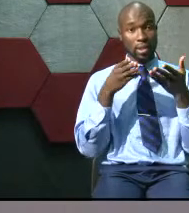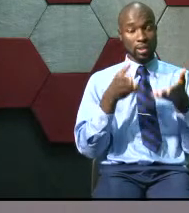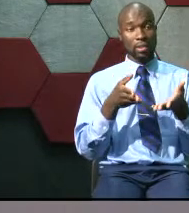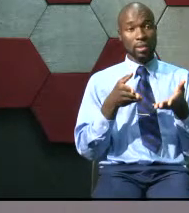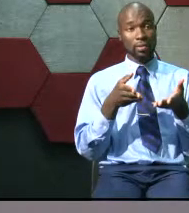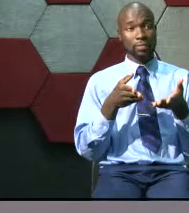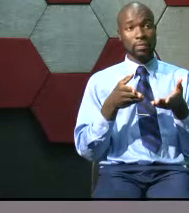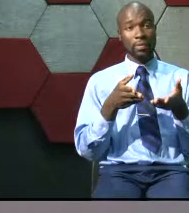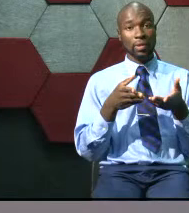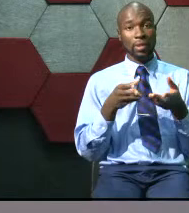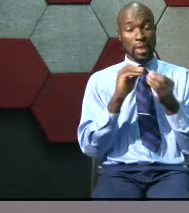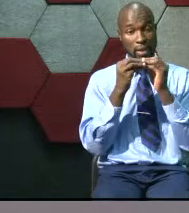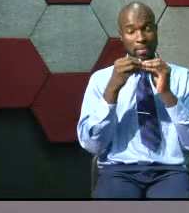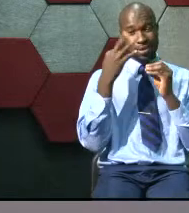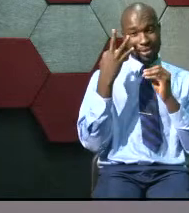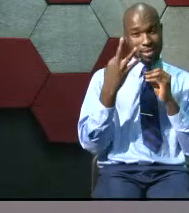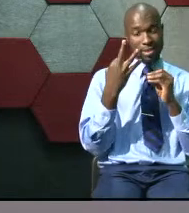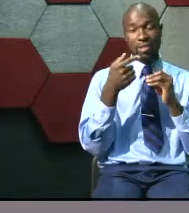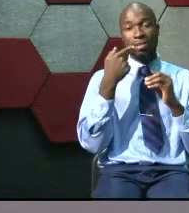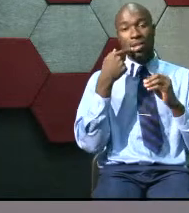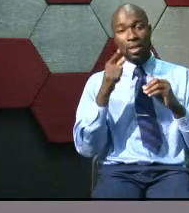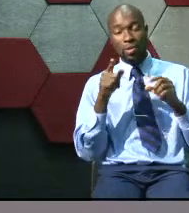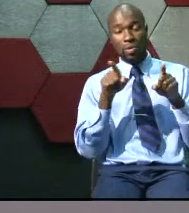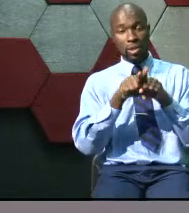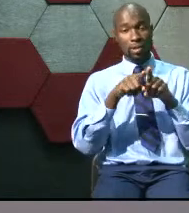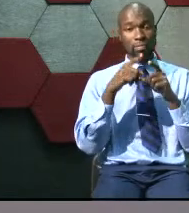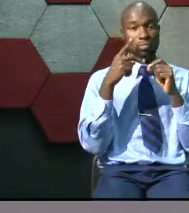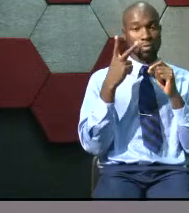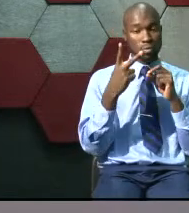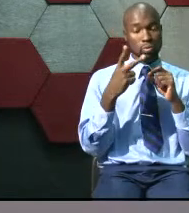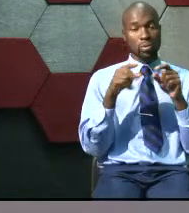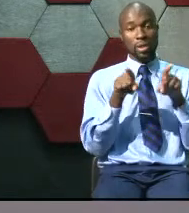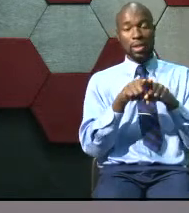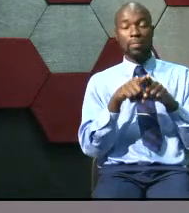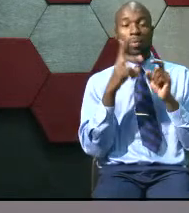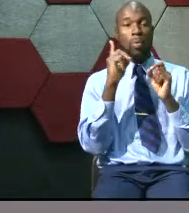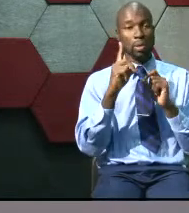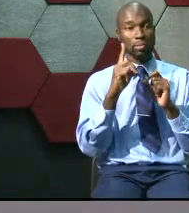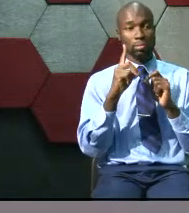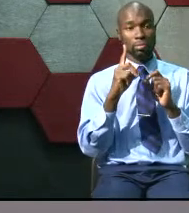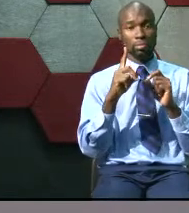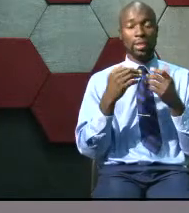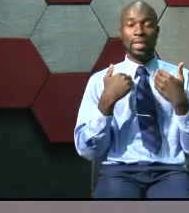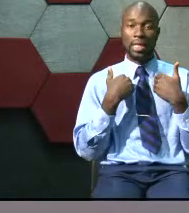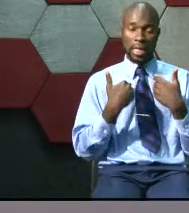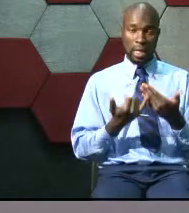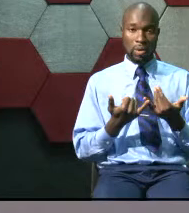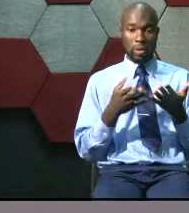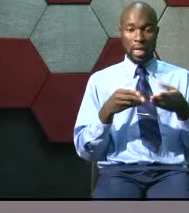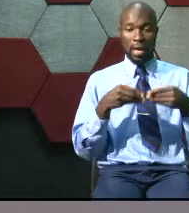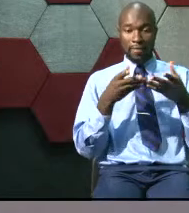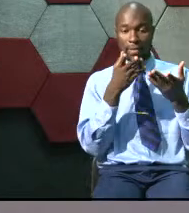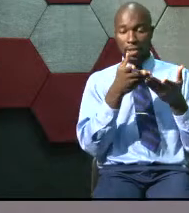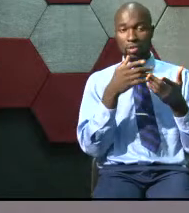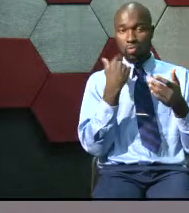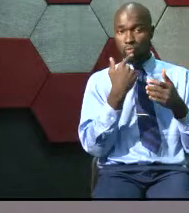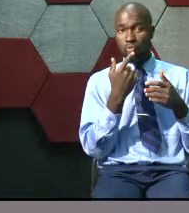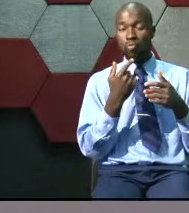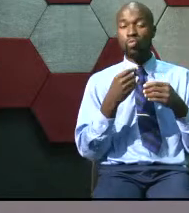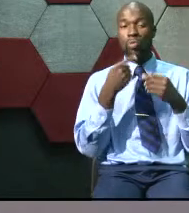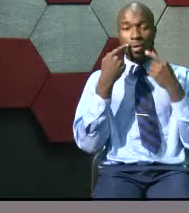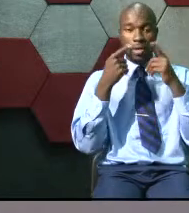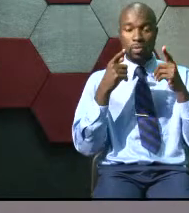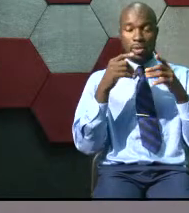the number 3, the number 2, and of course, the number 1. So let's over to Mr. Arshad and hear who are the winners in